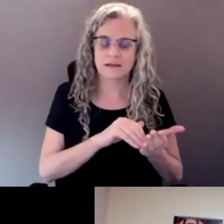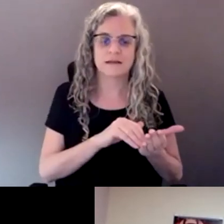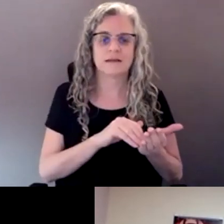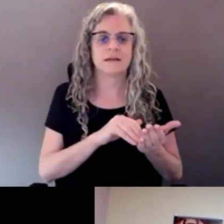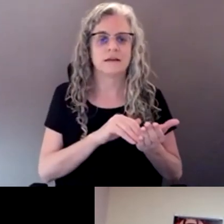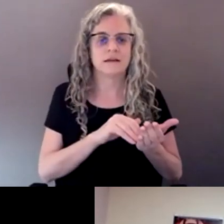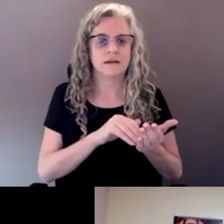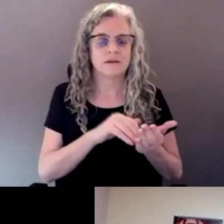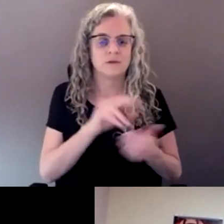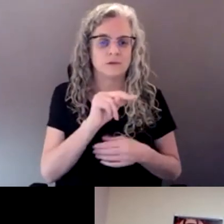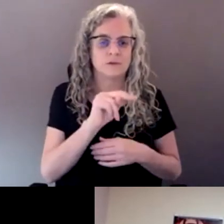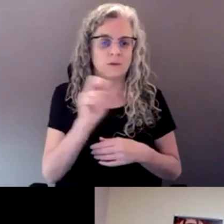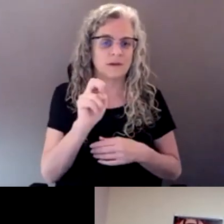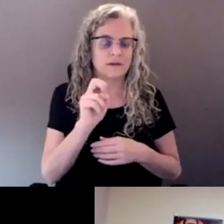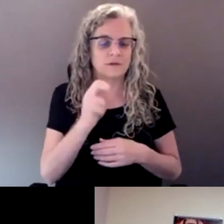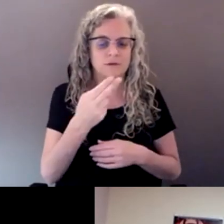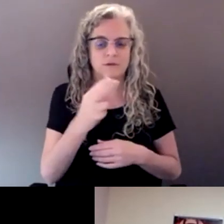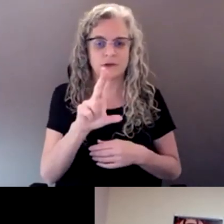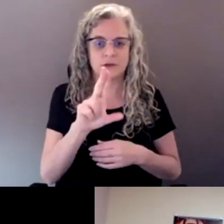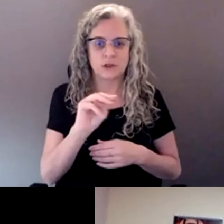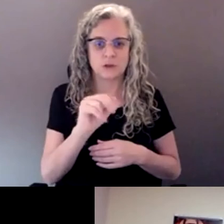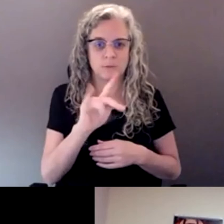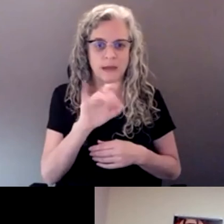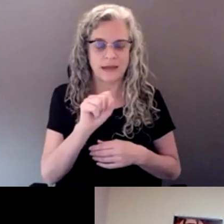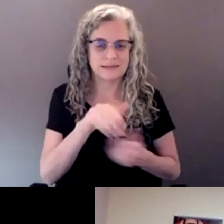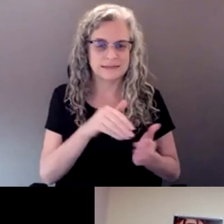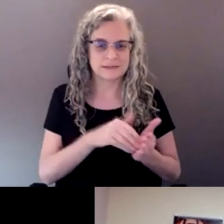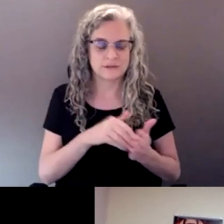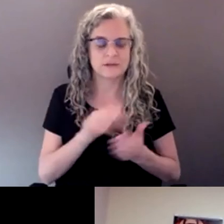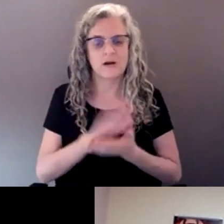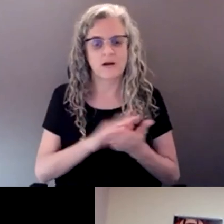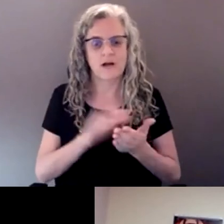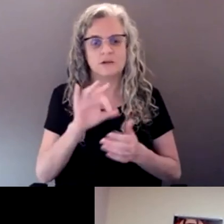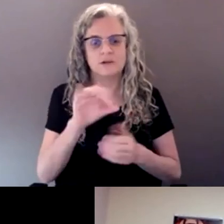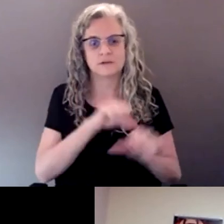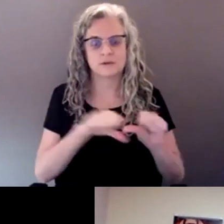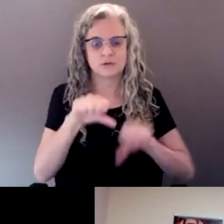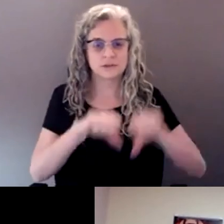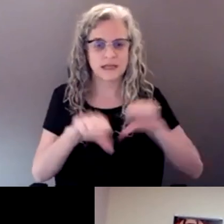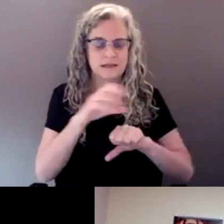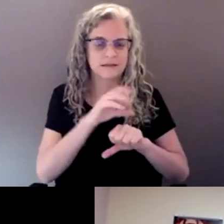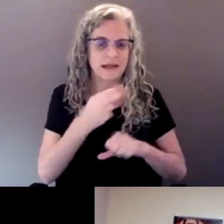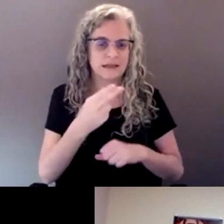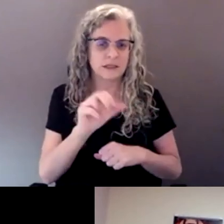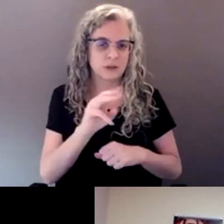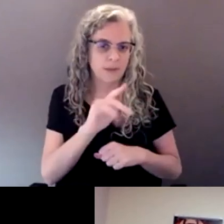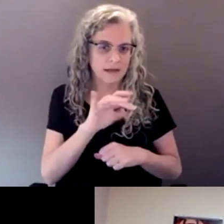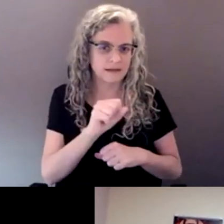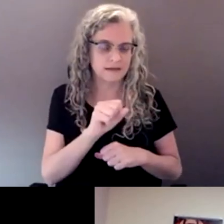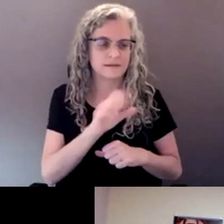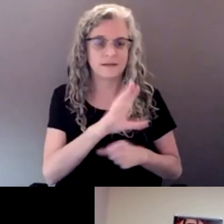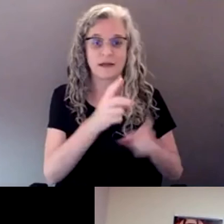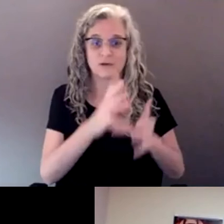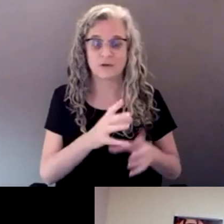the Northeastern Humanities Center, to the College of Social Sciences and Humanities, to the respective director, Lori